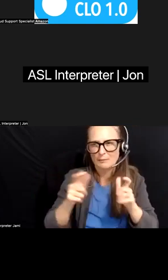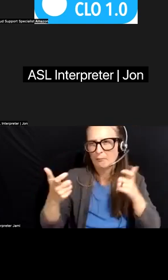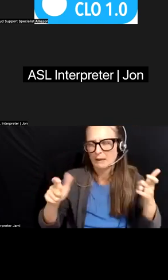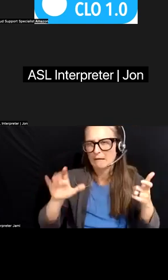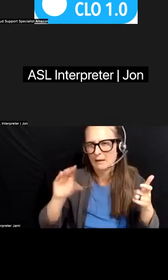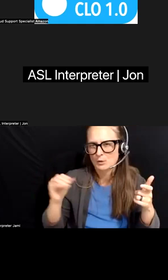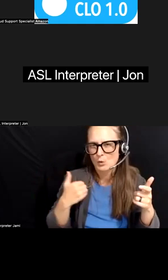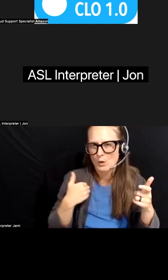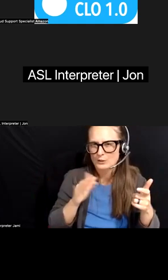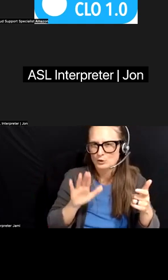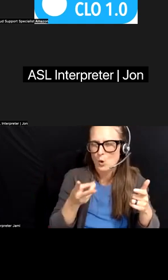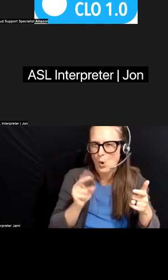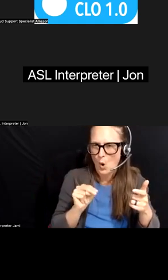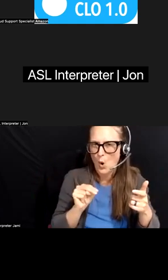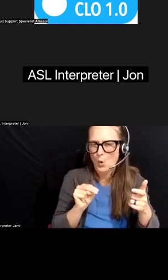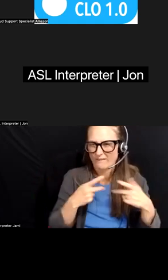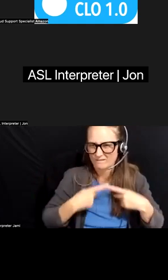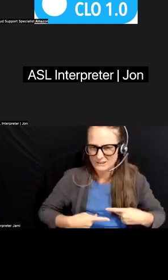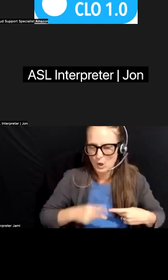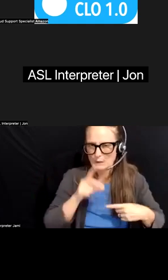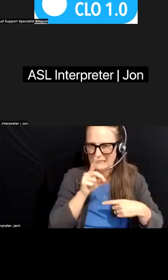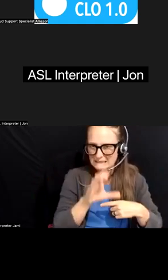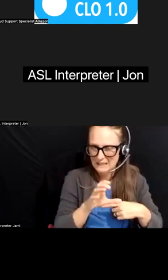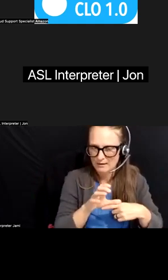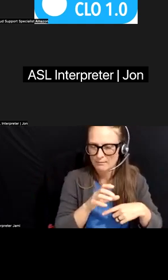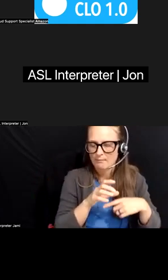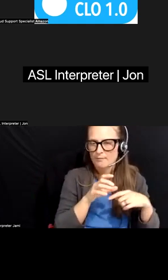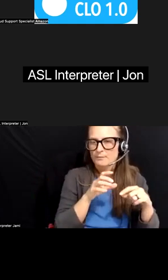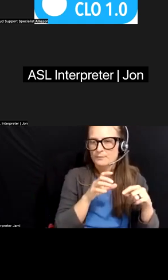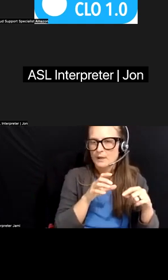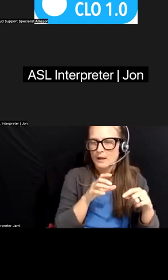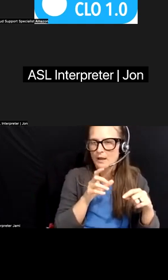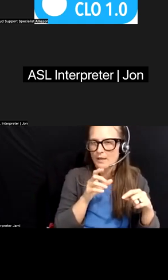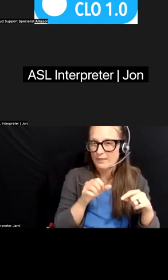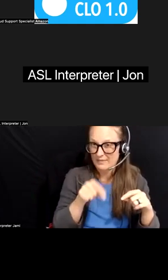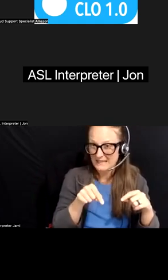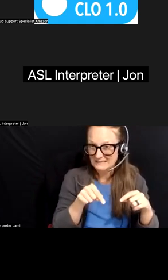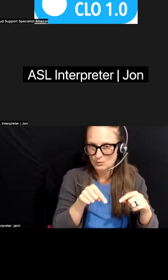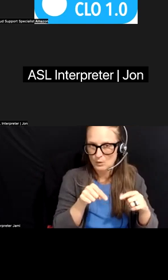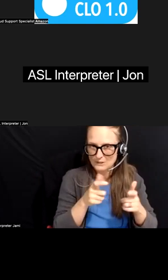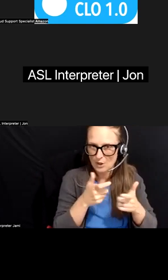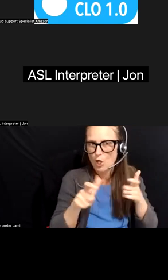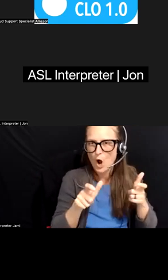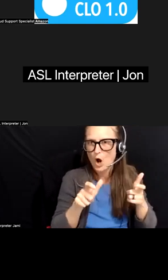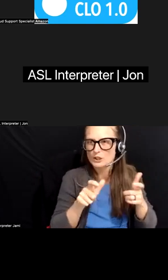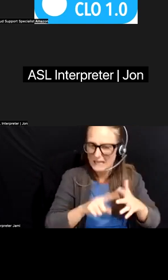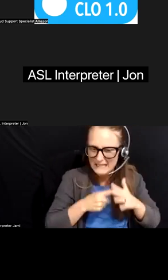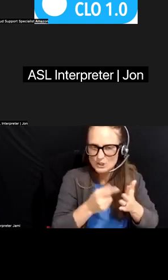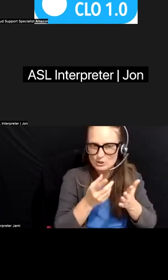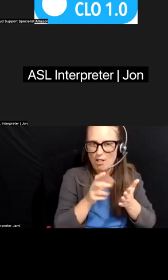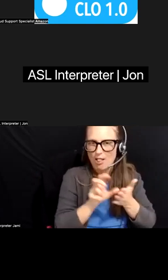one. But the disadvantage was large initial investment. And as